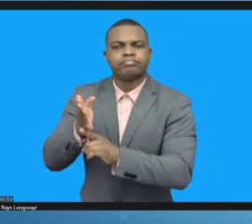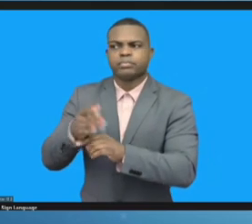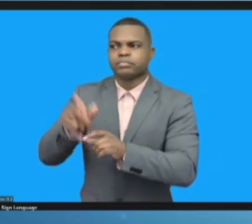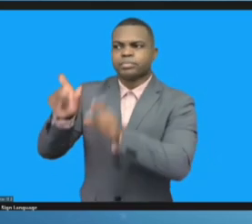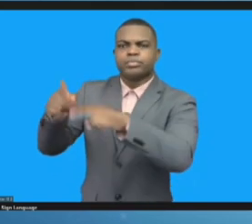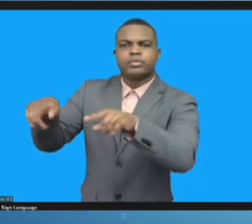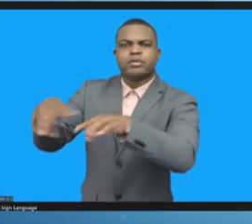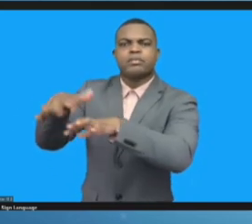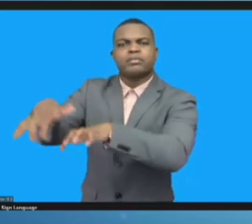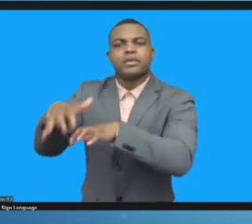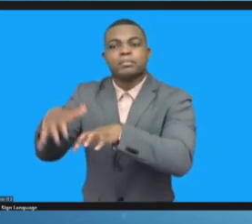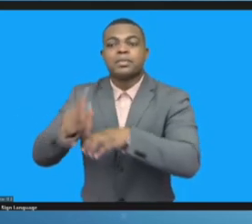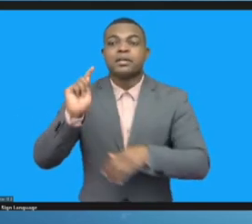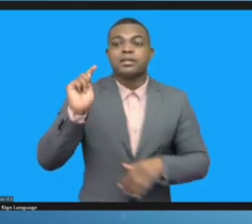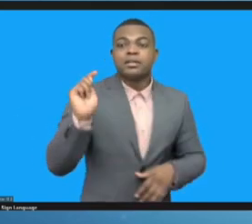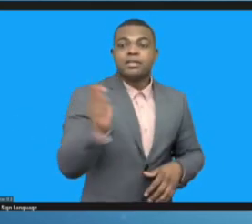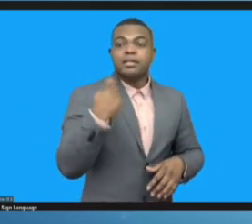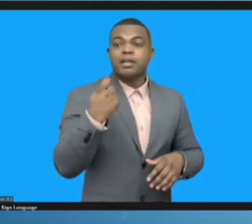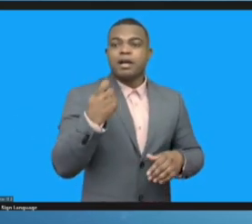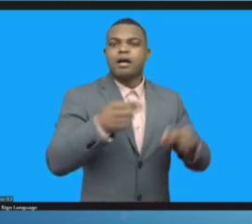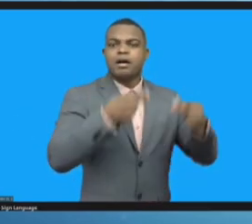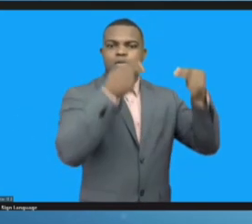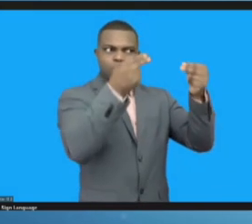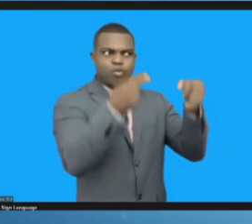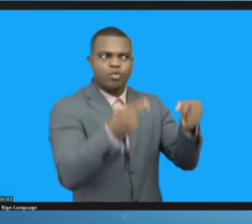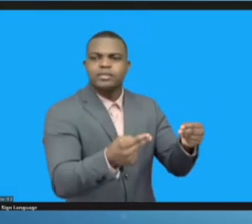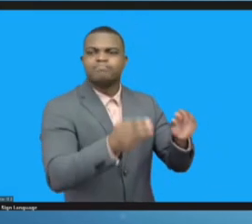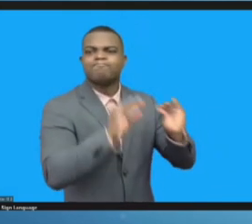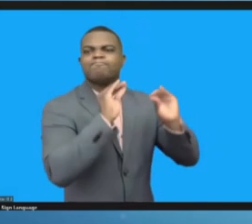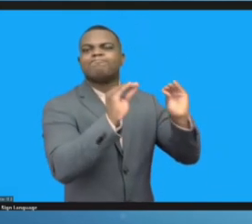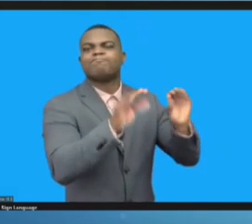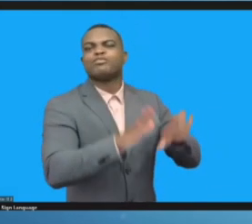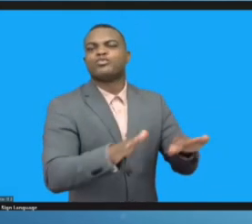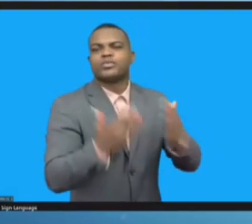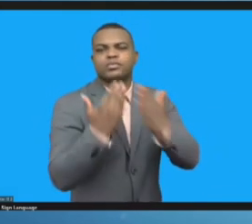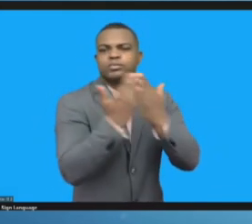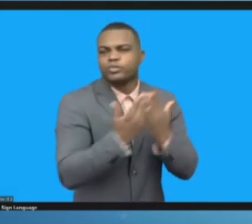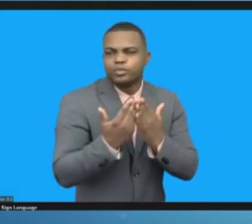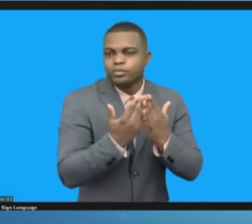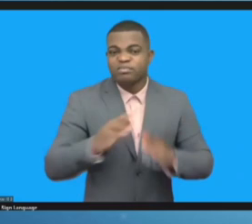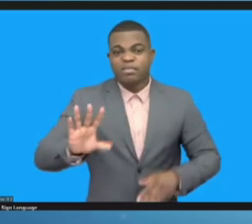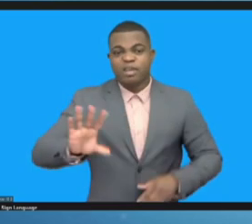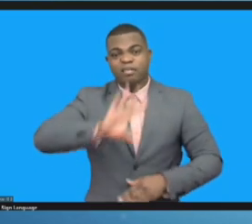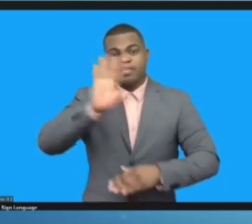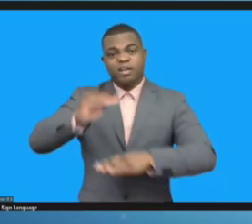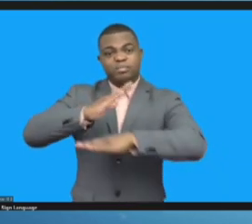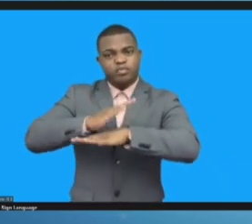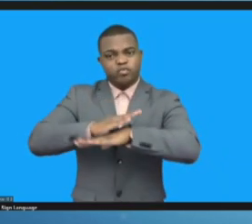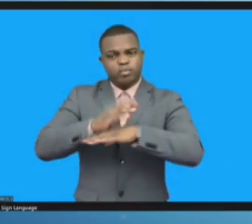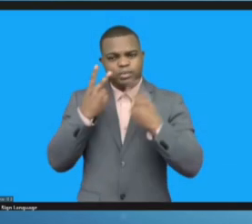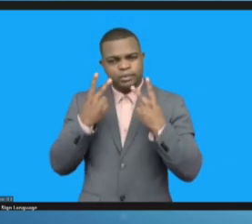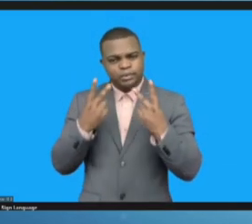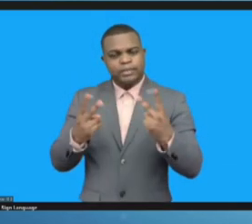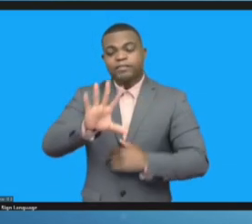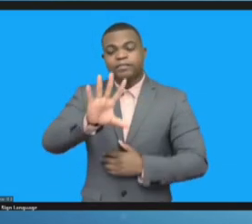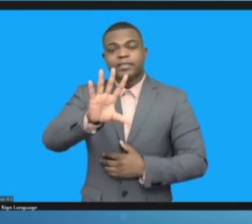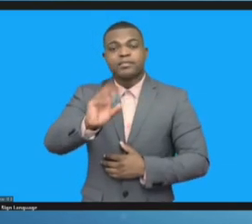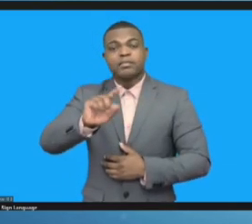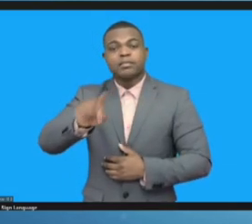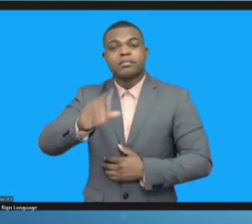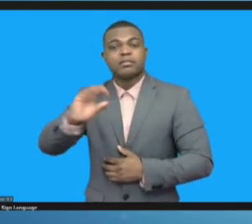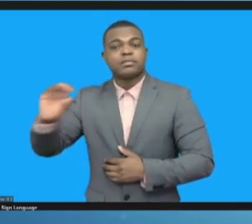various organizations and facilitates learning and job placements for young people. Countries are working to create